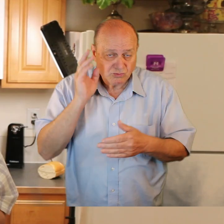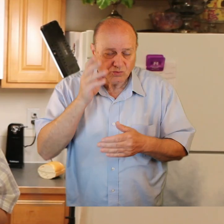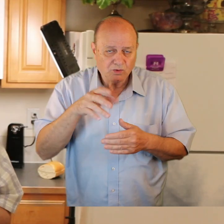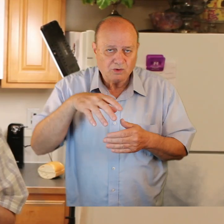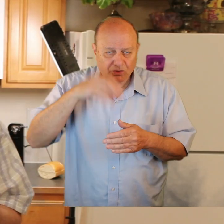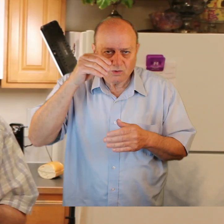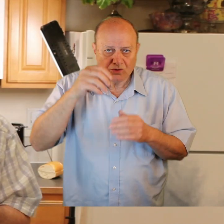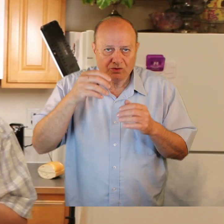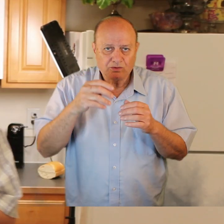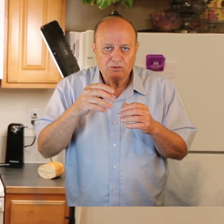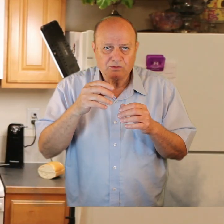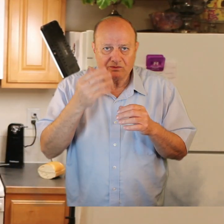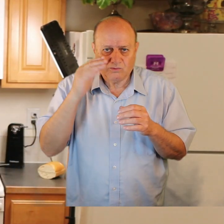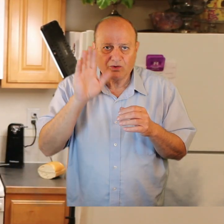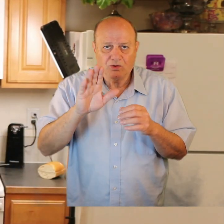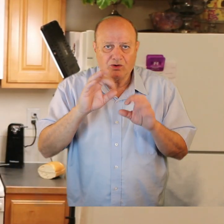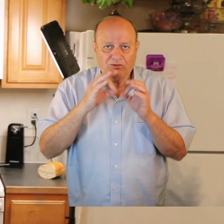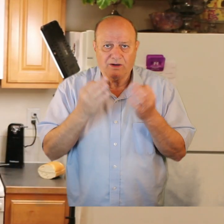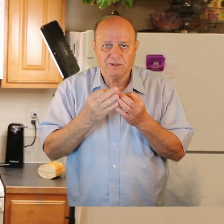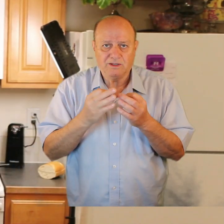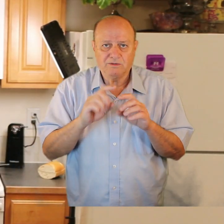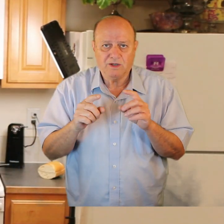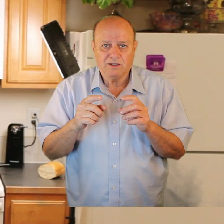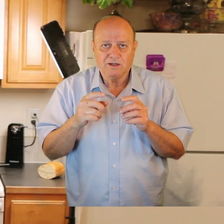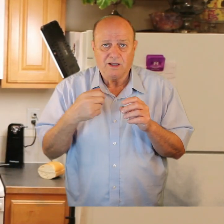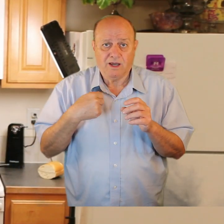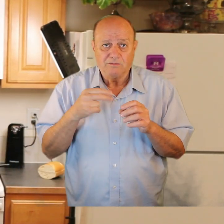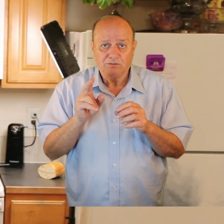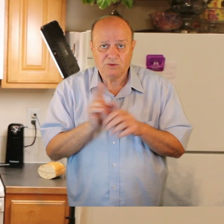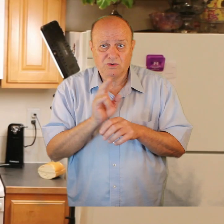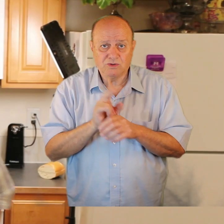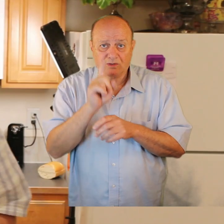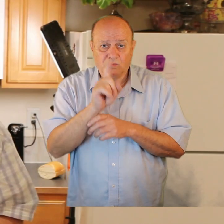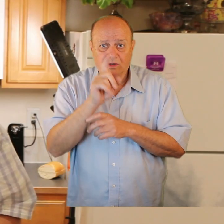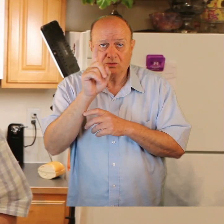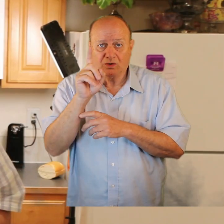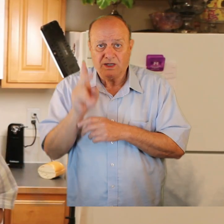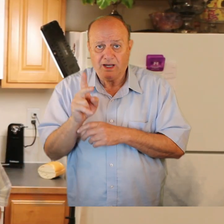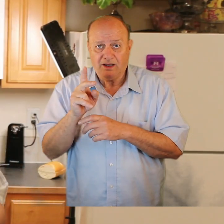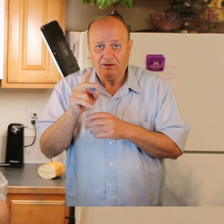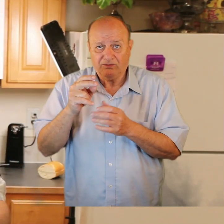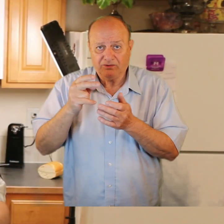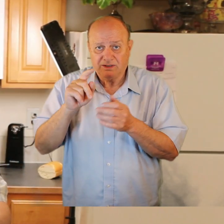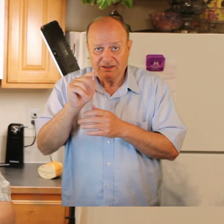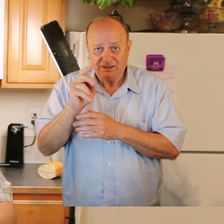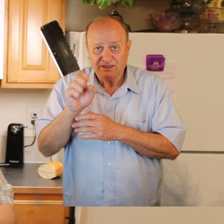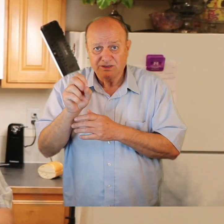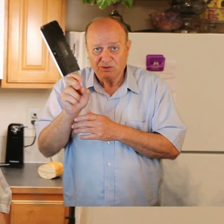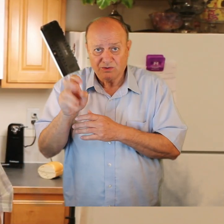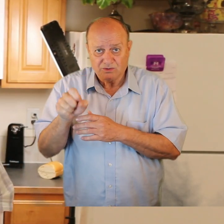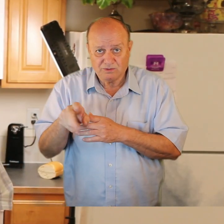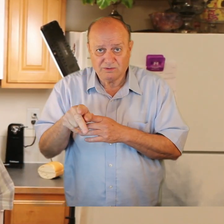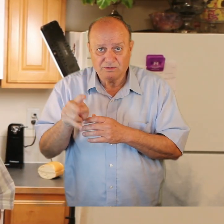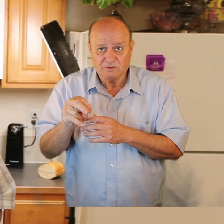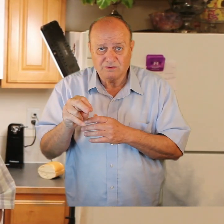with. So there's a teaspoon and a half of the roasted vegetable. I'm going to stir that a little bit